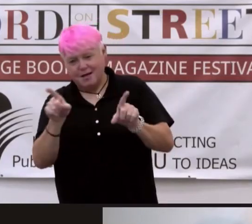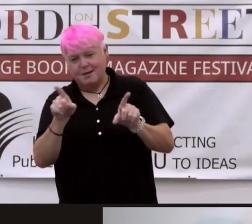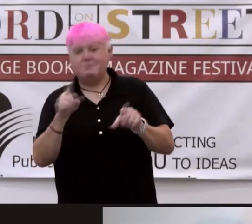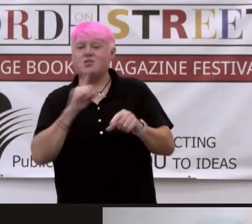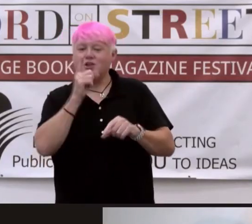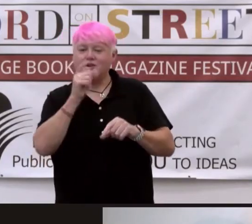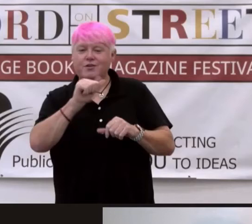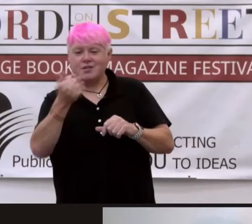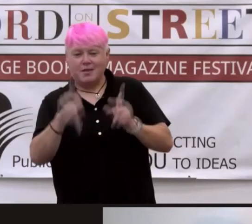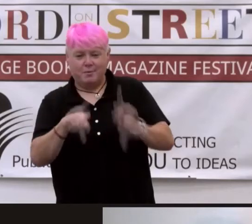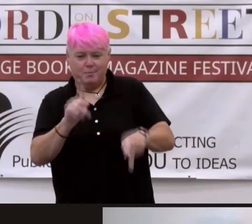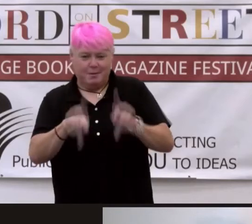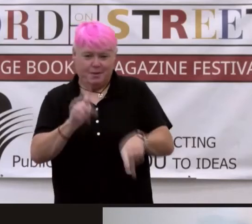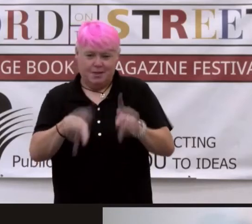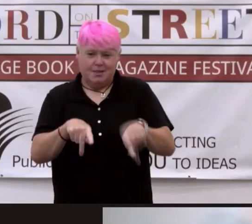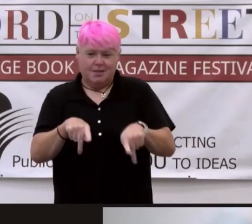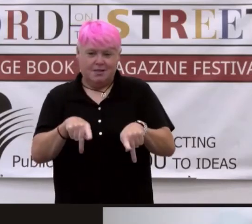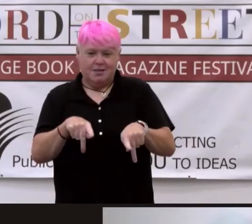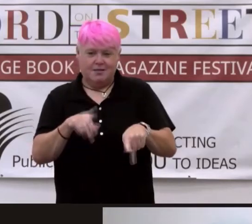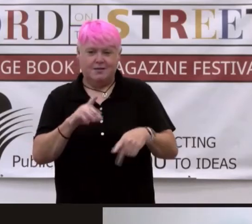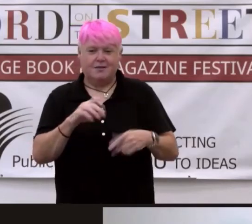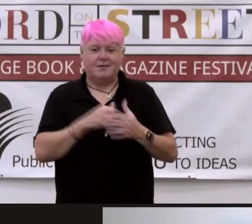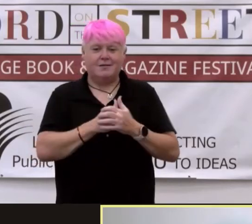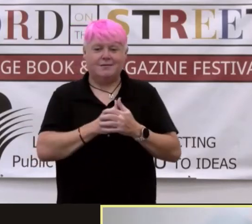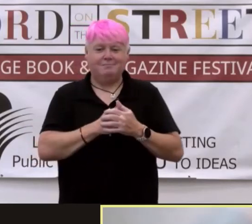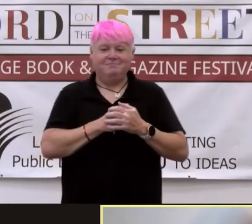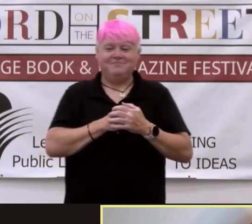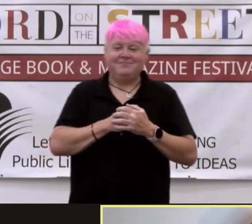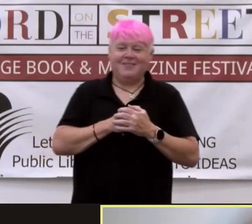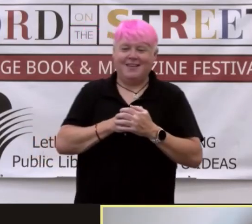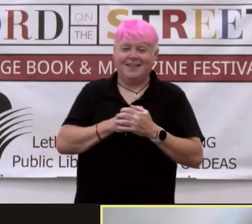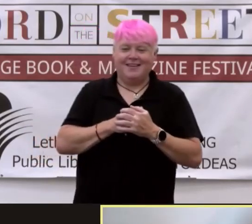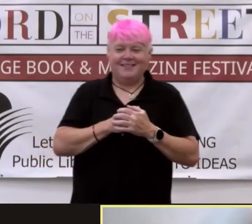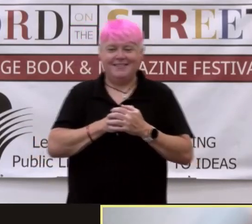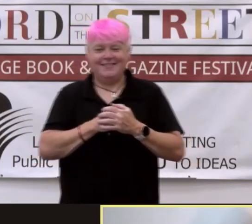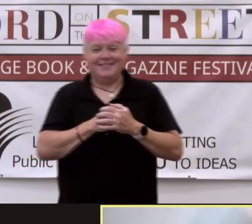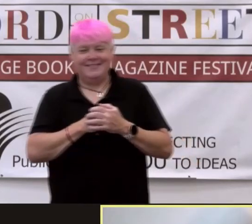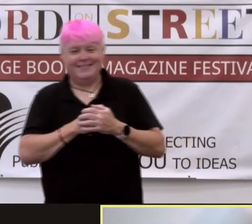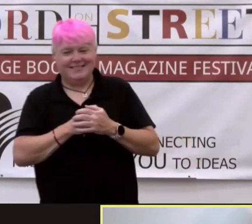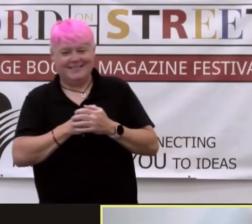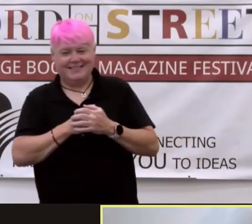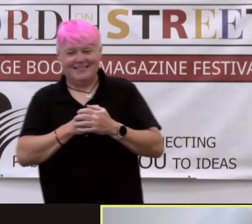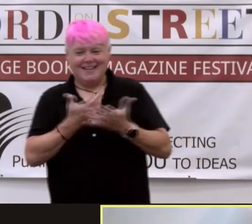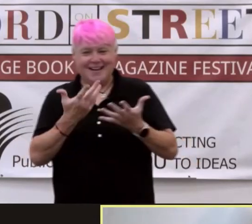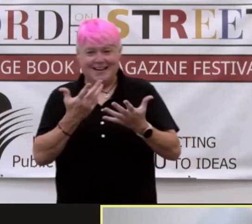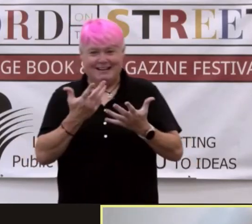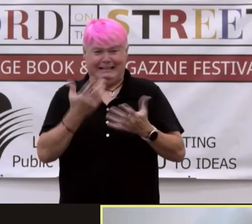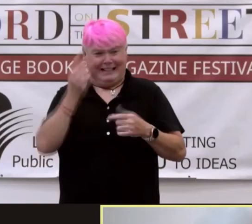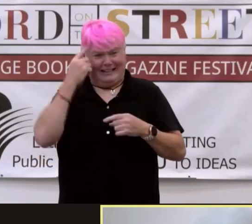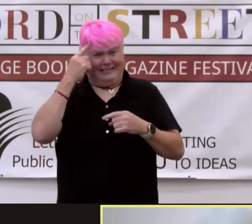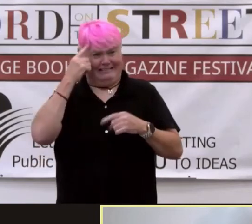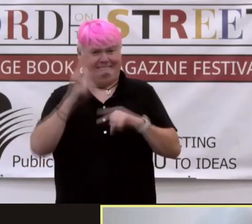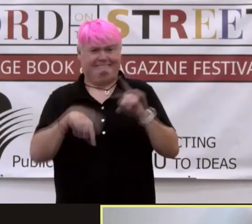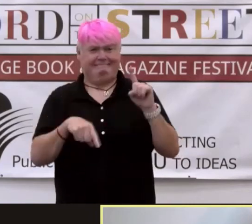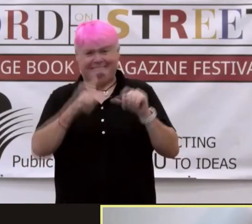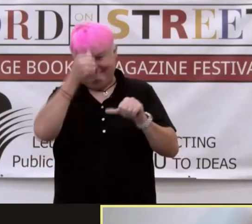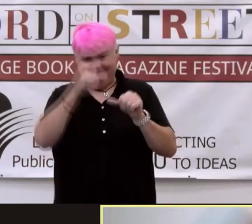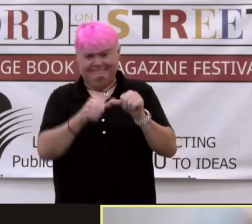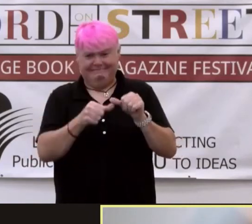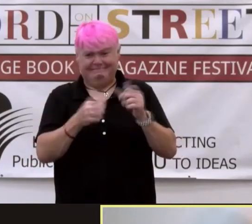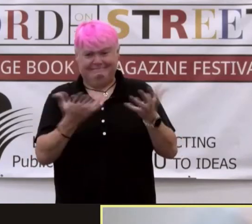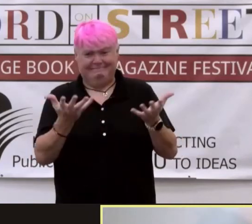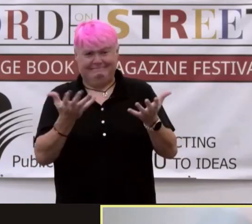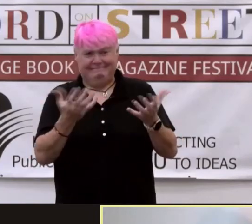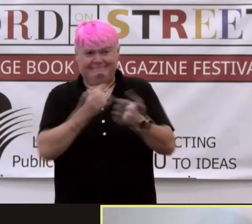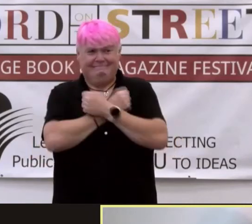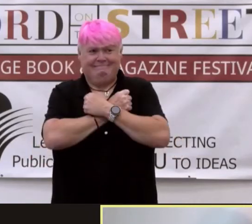have confirmation from the audience. Yes, it's David Fincher. Thank you. I was just completely blanked on it. I was like, I love his movies, and I'm like, I must